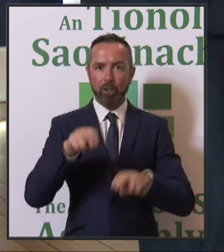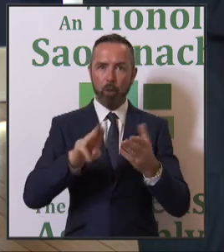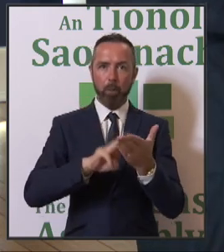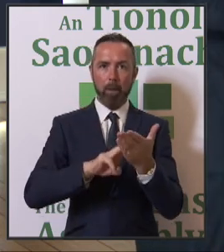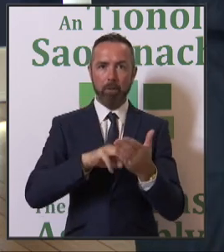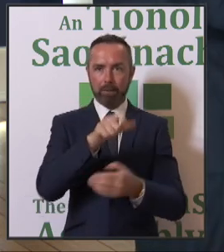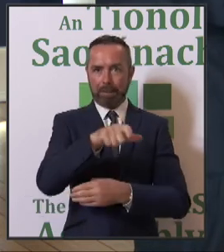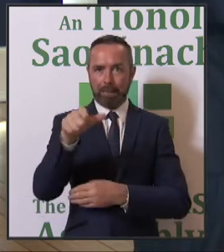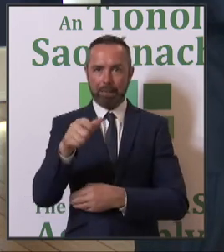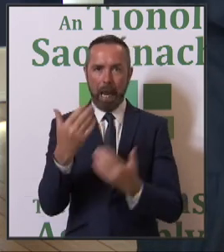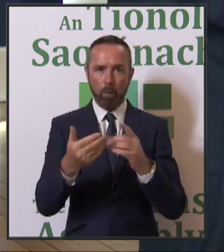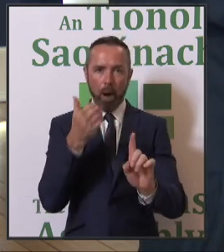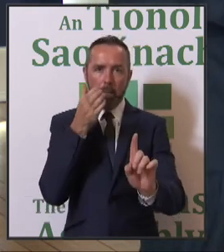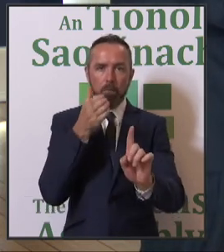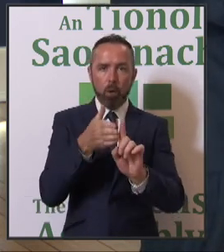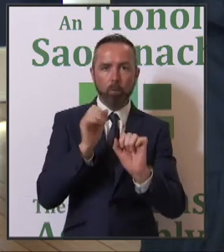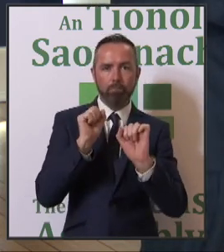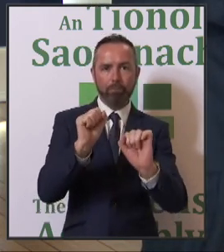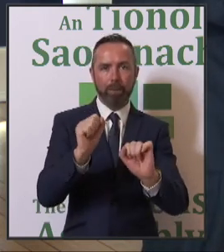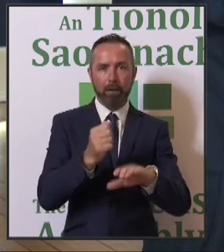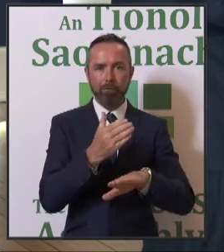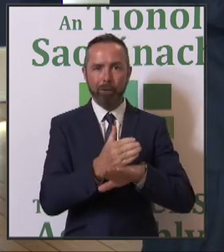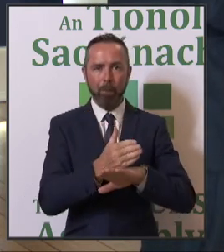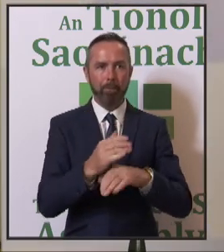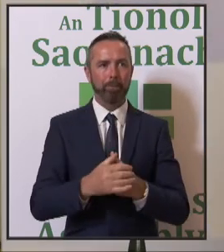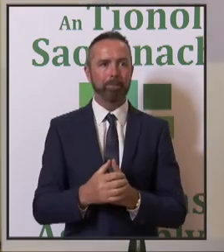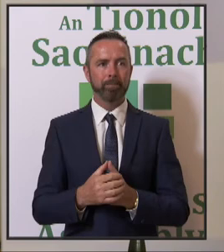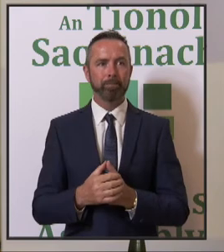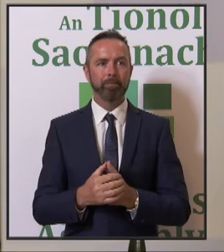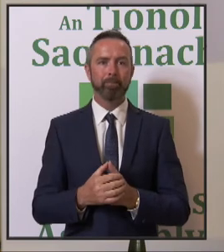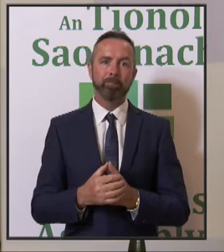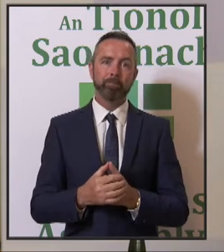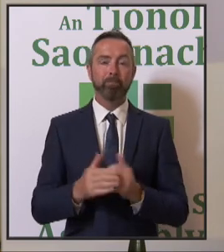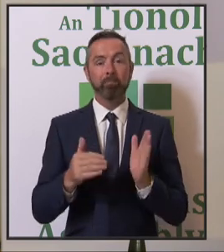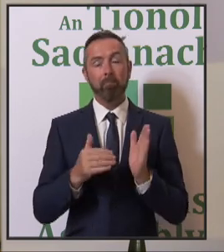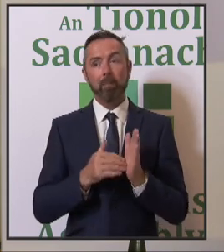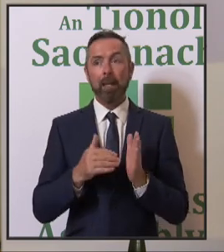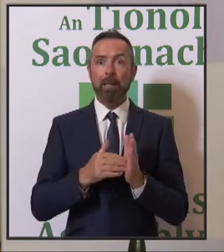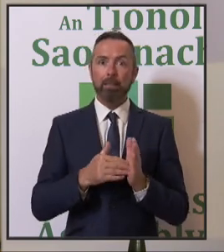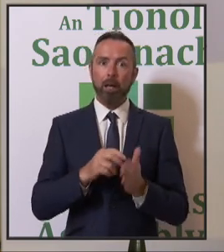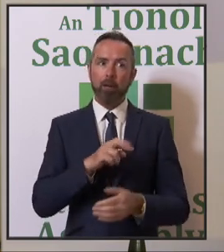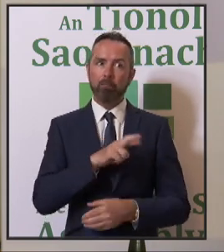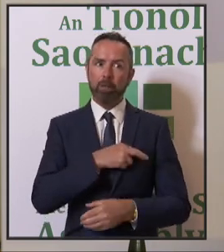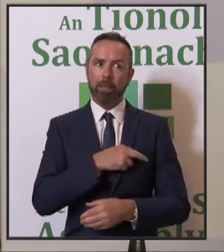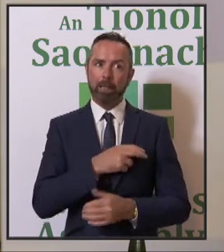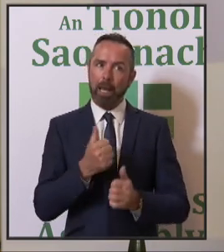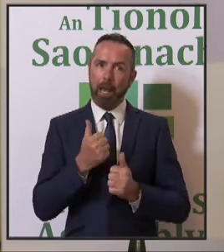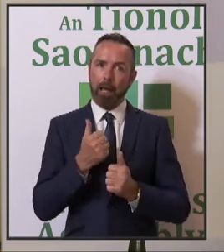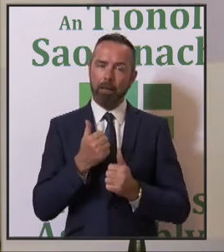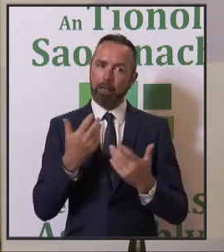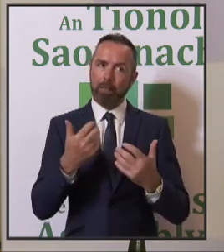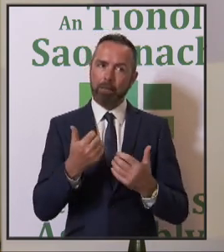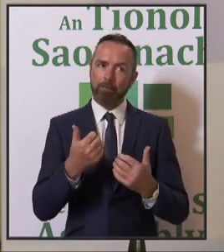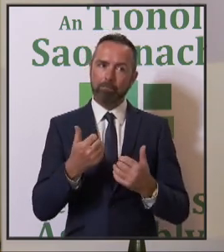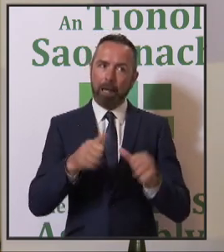about how they might approach their two citizens' assemblies? Yes, well, I would really agree with what Deirdre said, and I